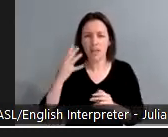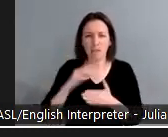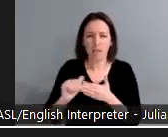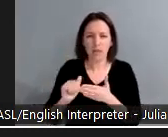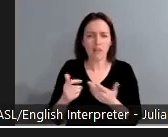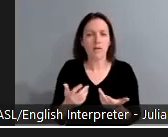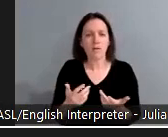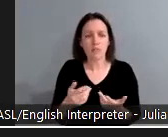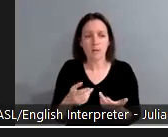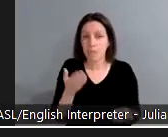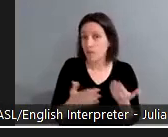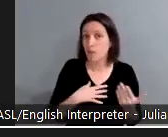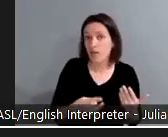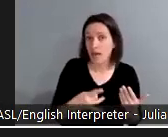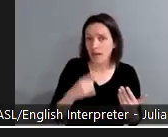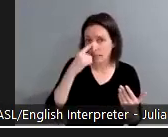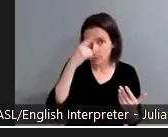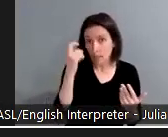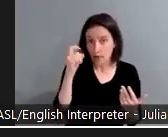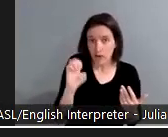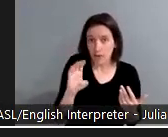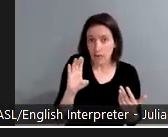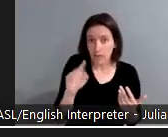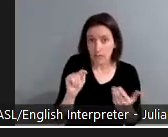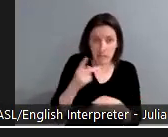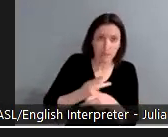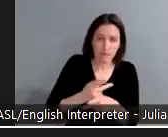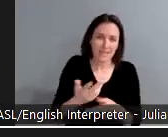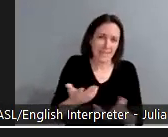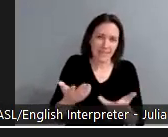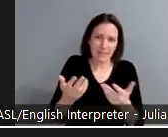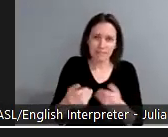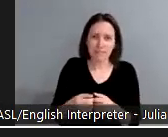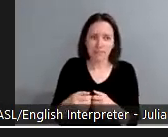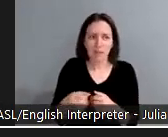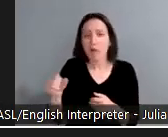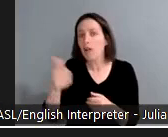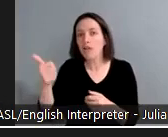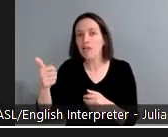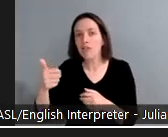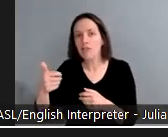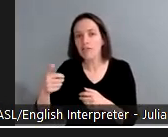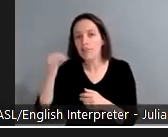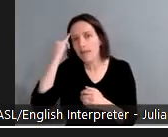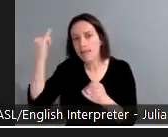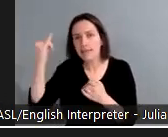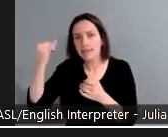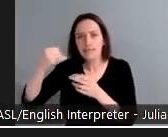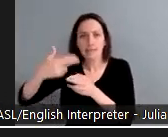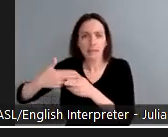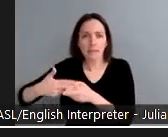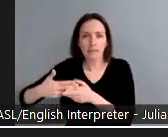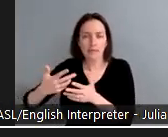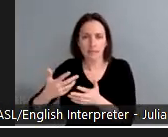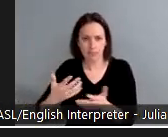the name Summer EBT. Or if you have any other, naming conventions in mind, we want to hear those